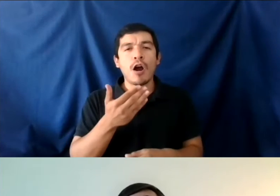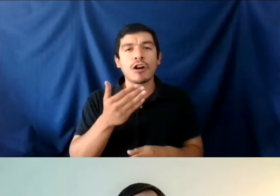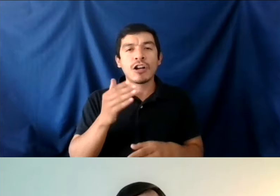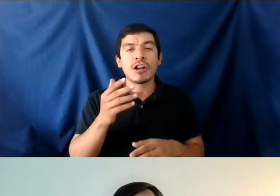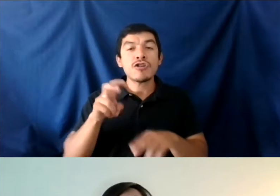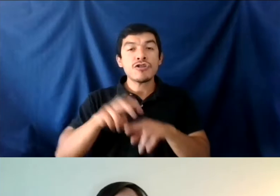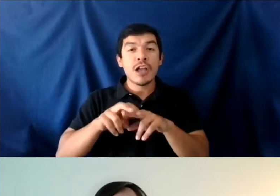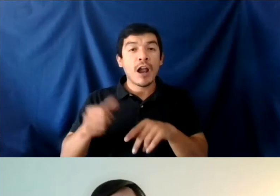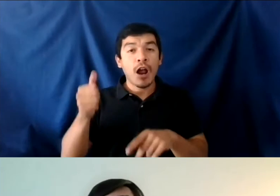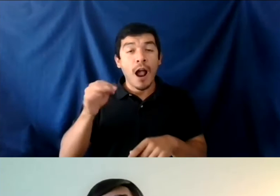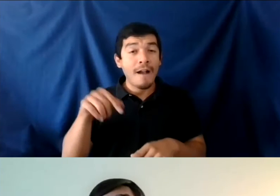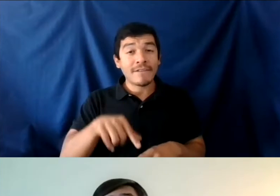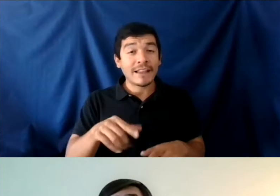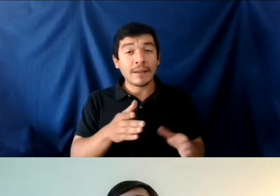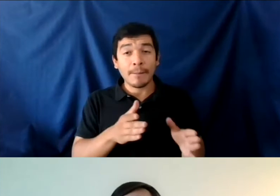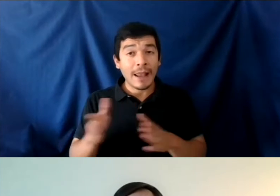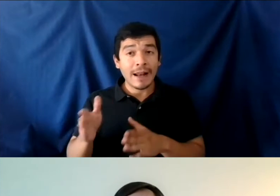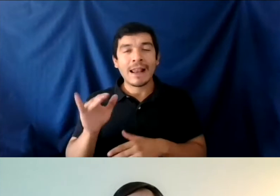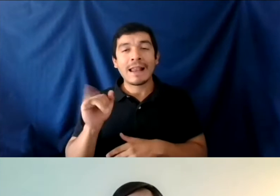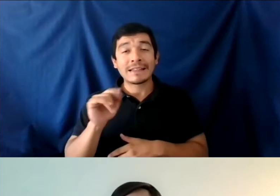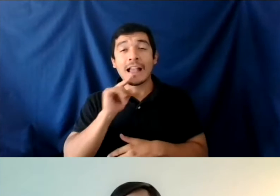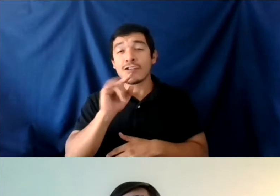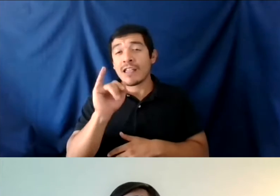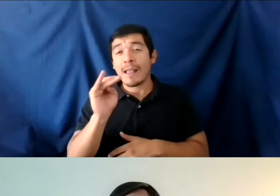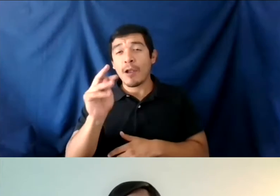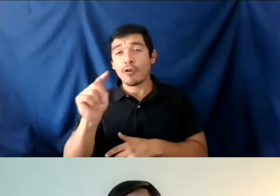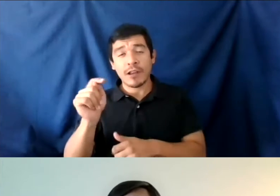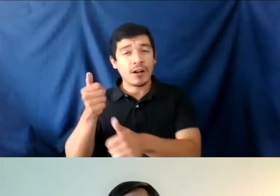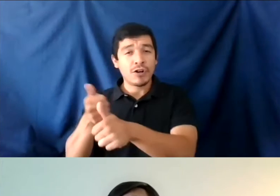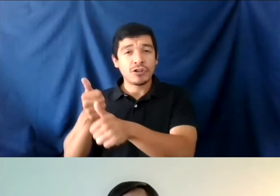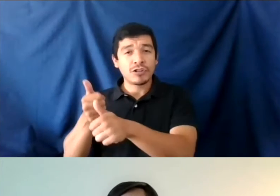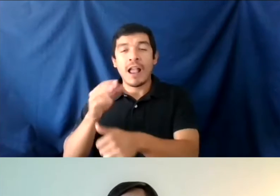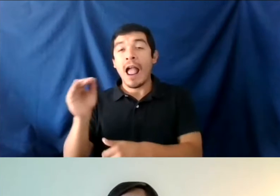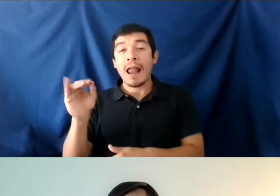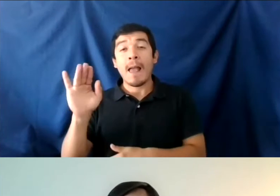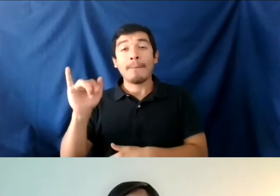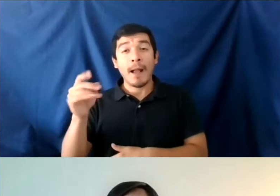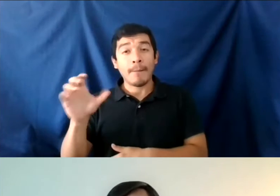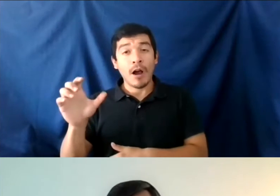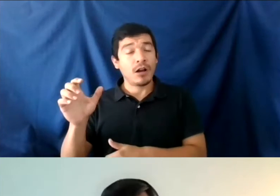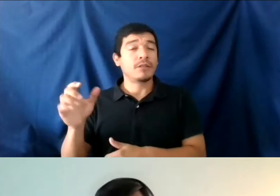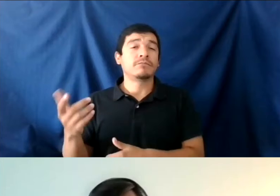committee, who is an immigrant and bilingual,